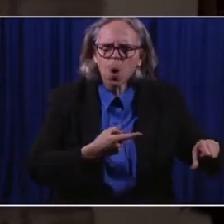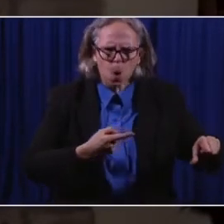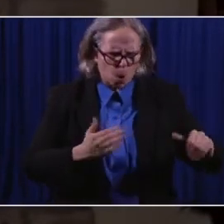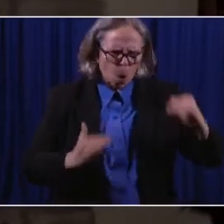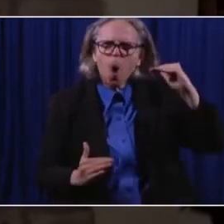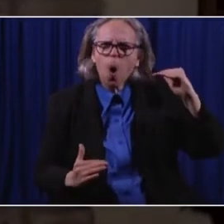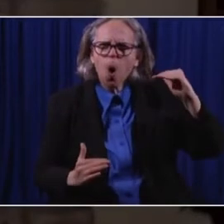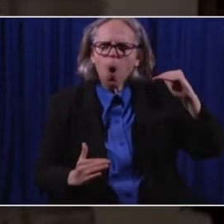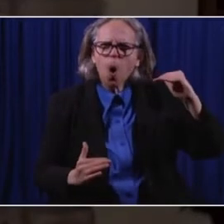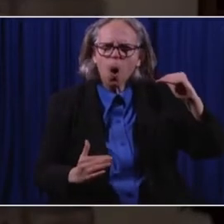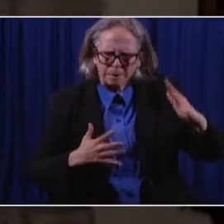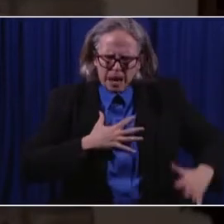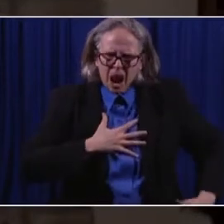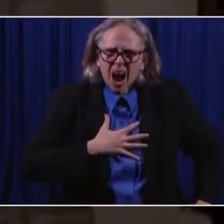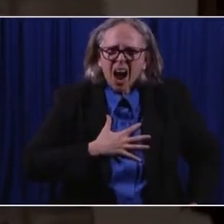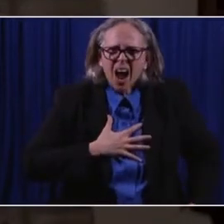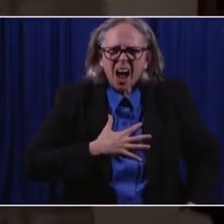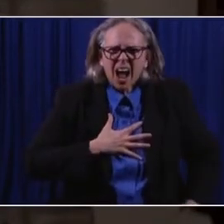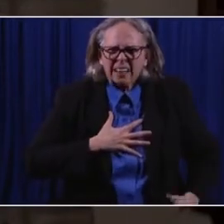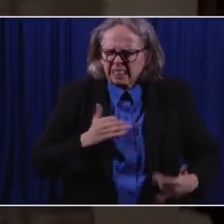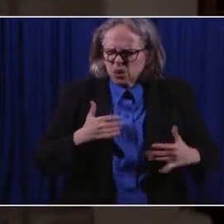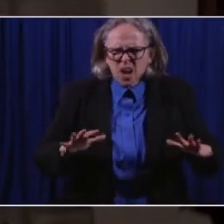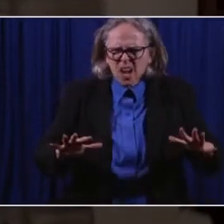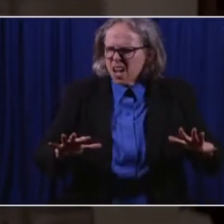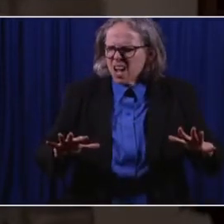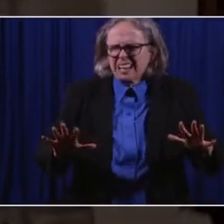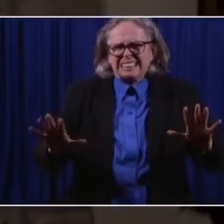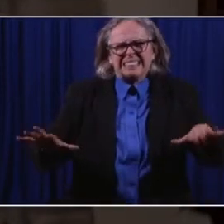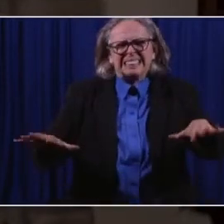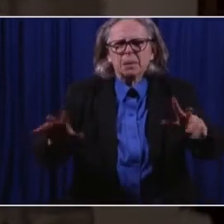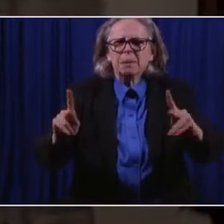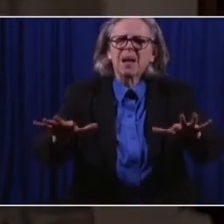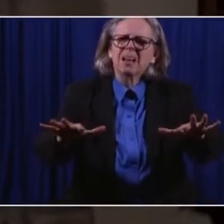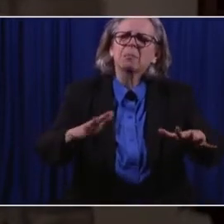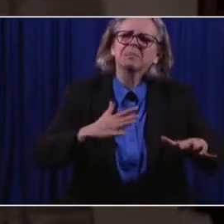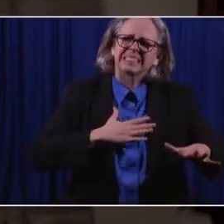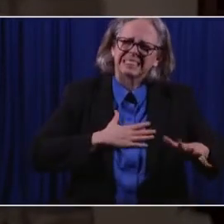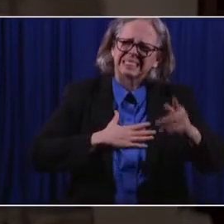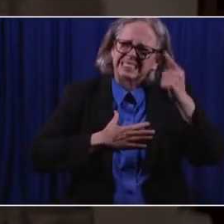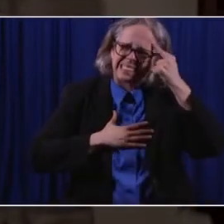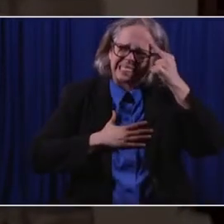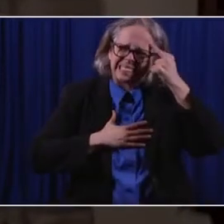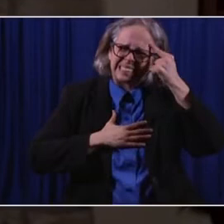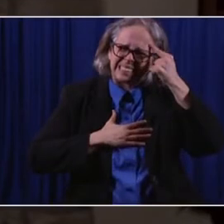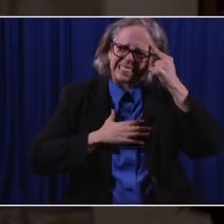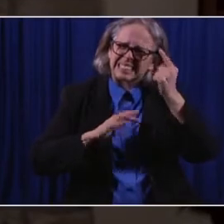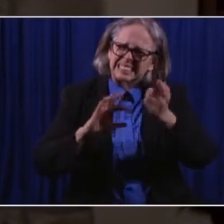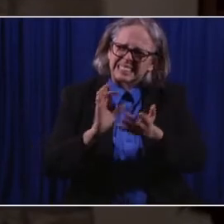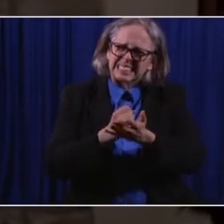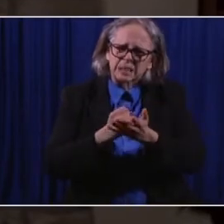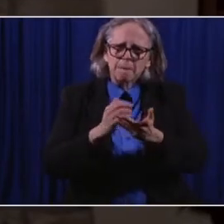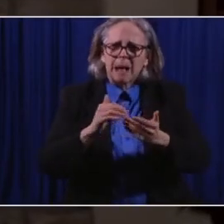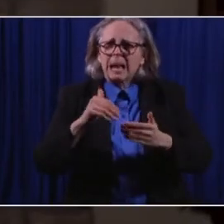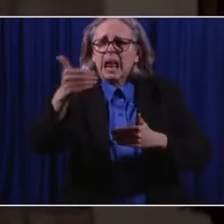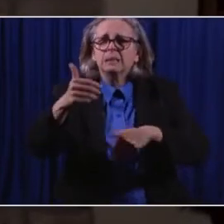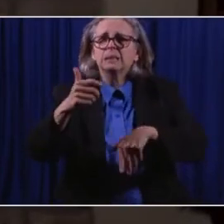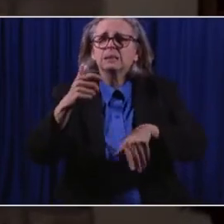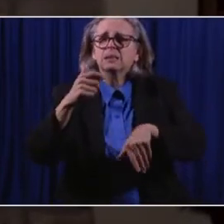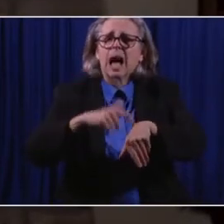just urging people, not going to compel anybody to do it, but urging people to take that vaccine. It's very important. So that's, you